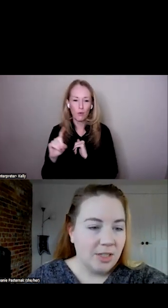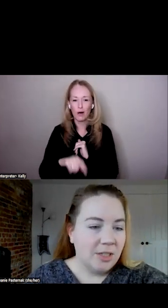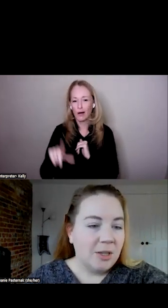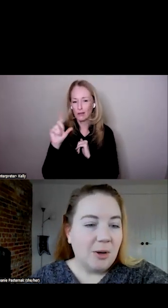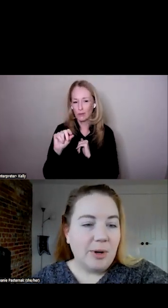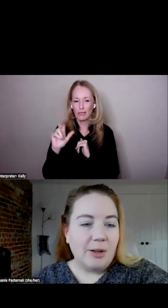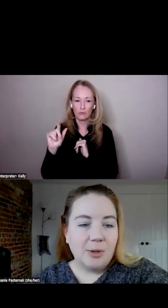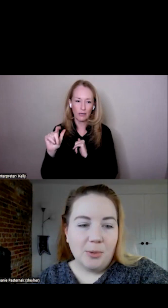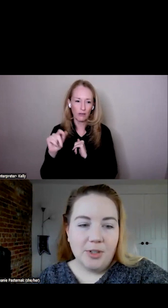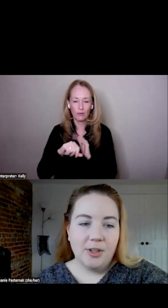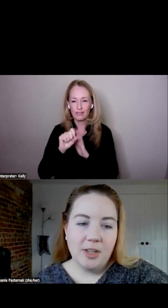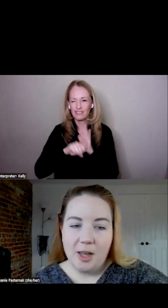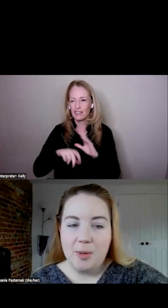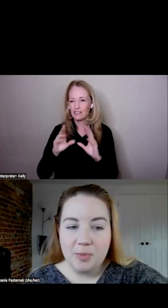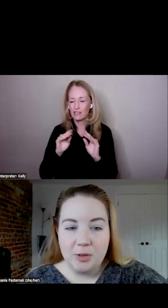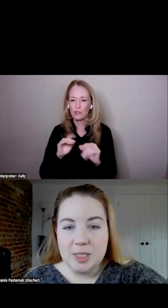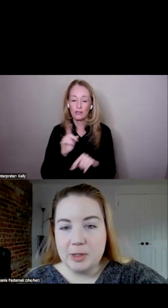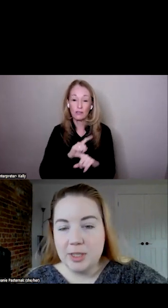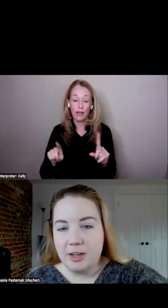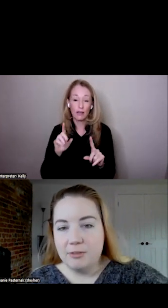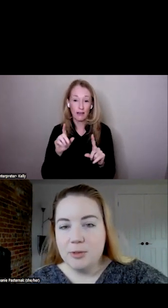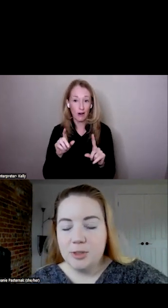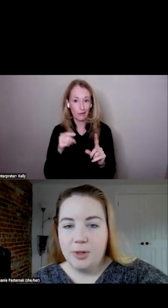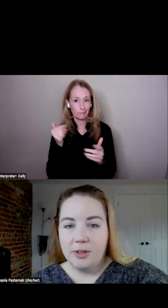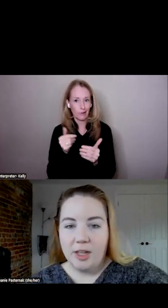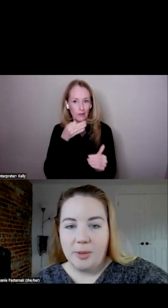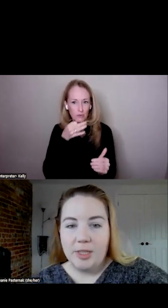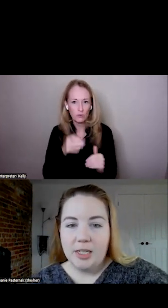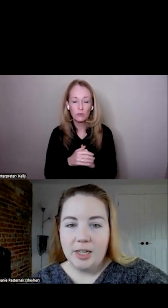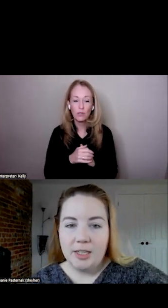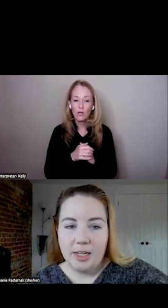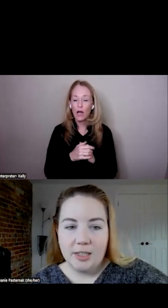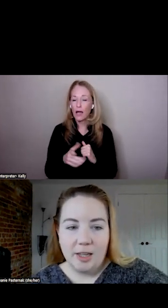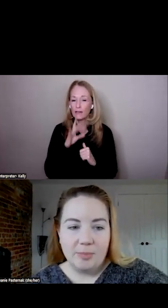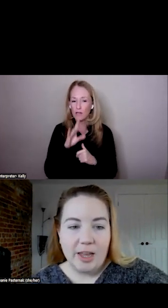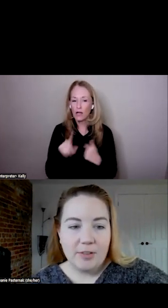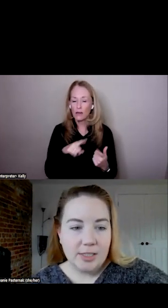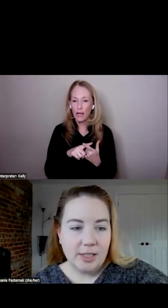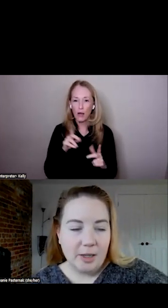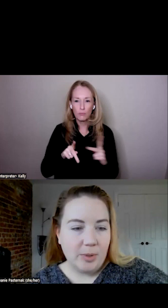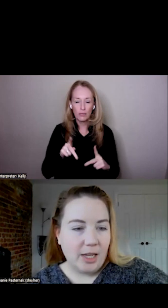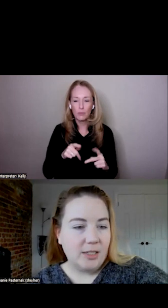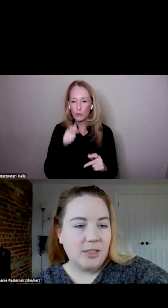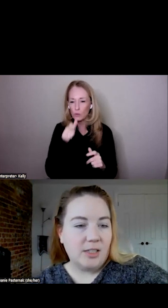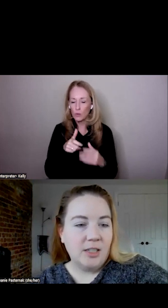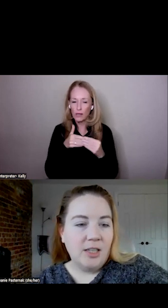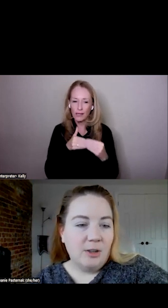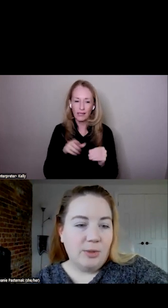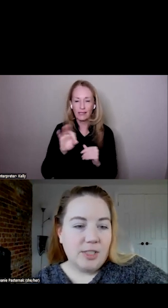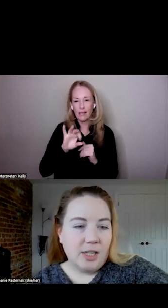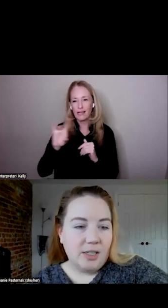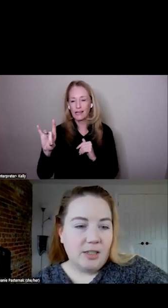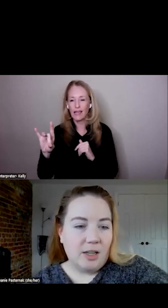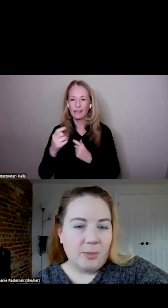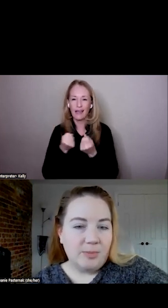just around the corner. I speak with a lot of folks who are leading 988 advocacy campaigns, and